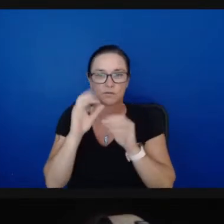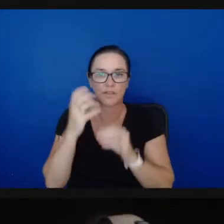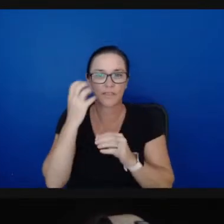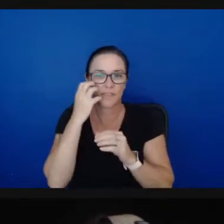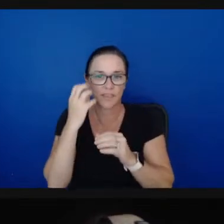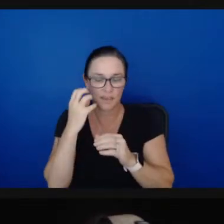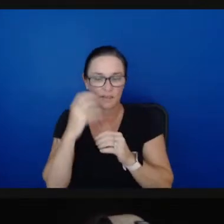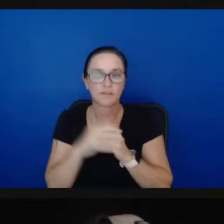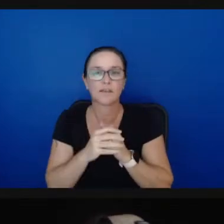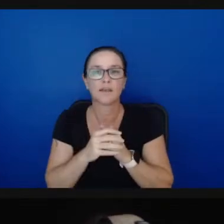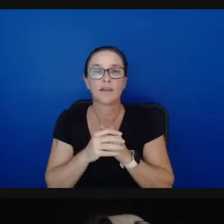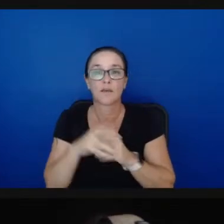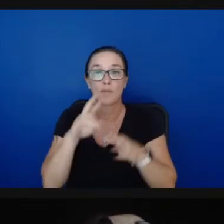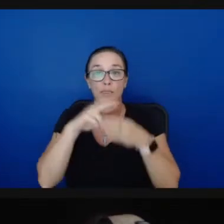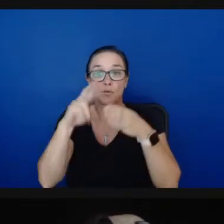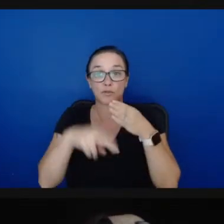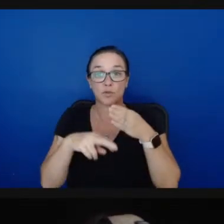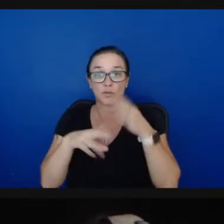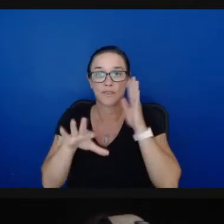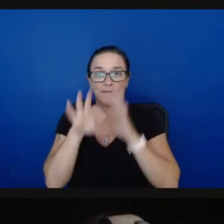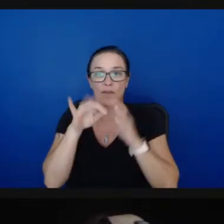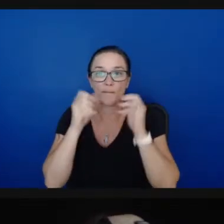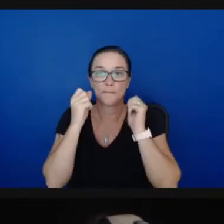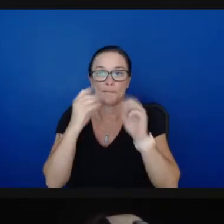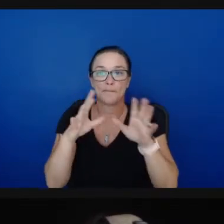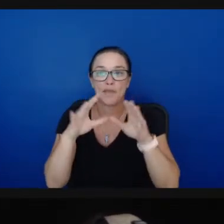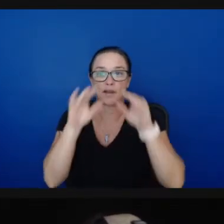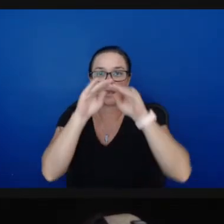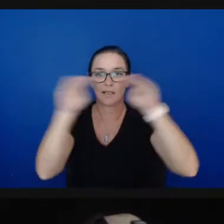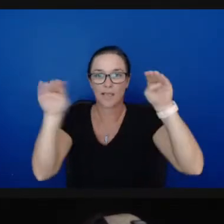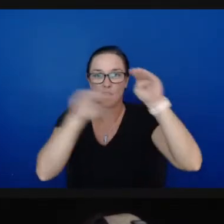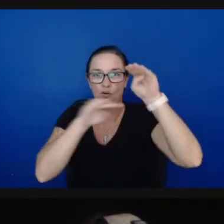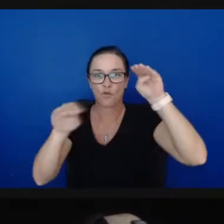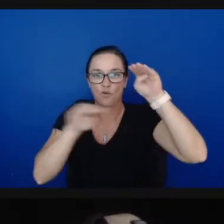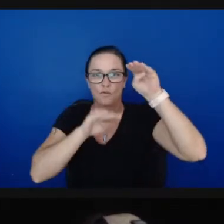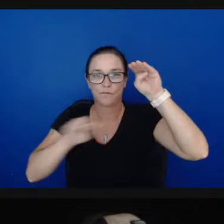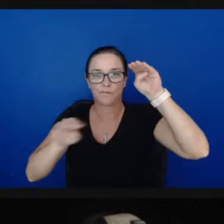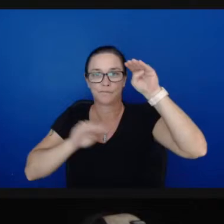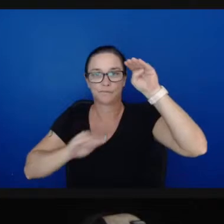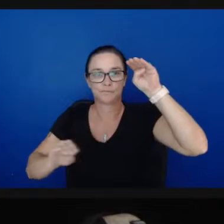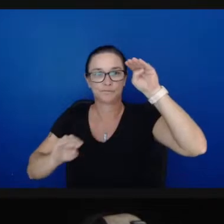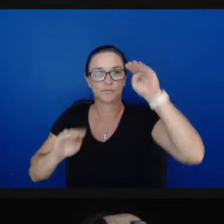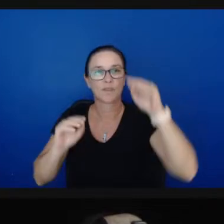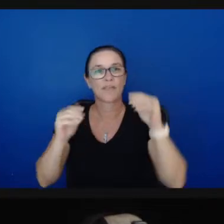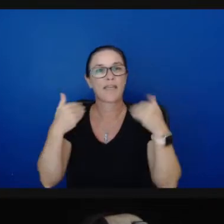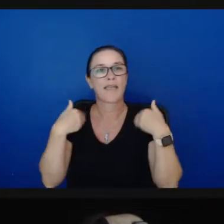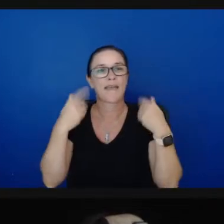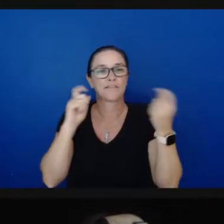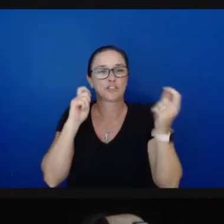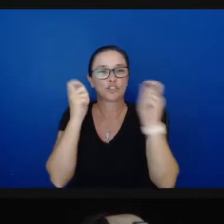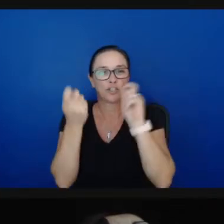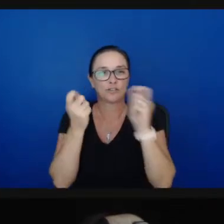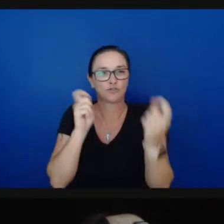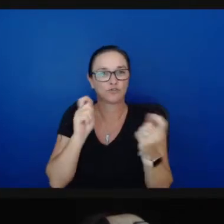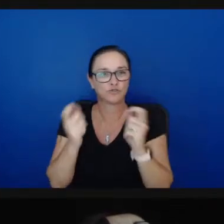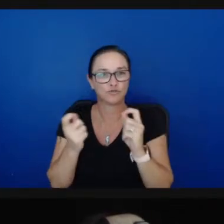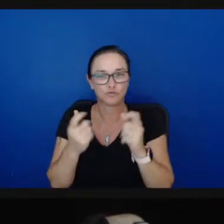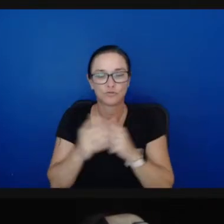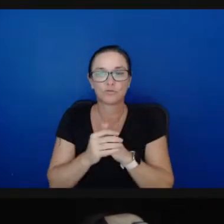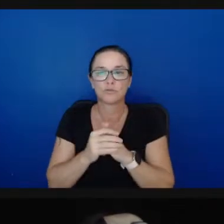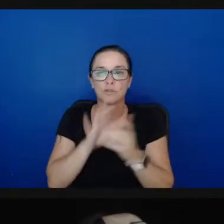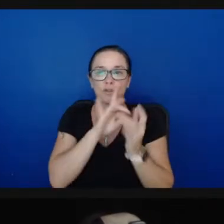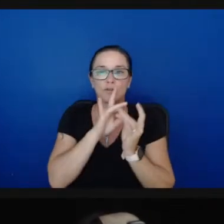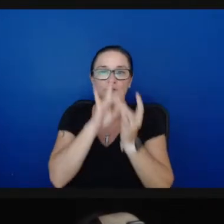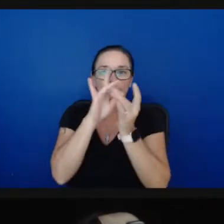were that they found several layers of change underground corresponding to